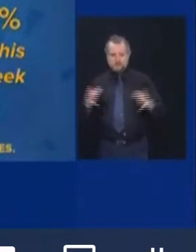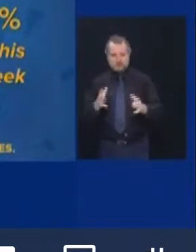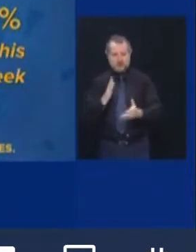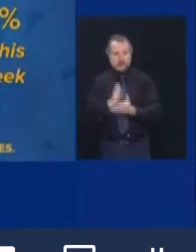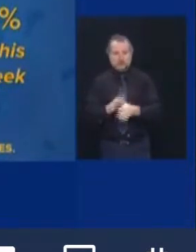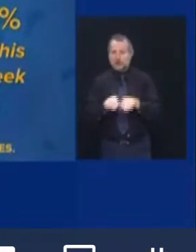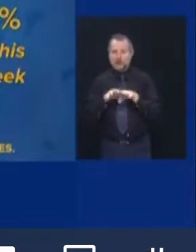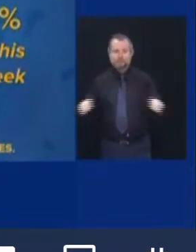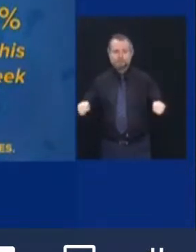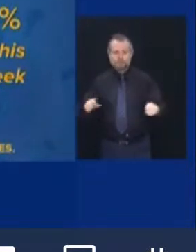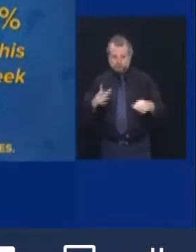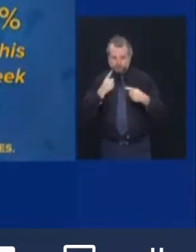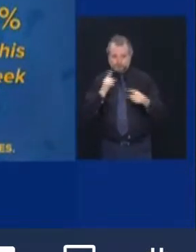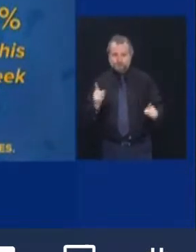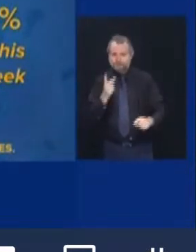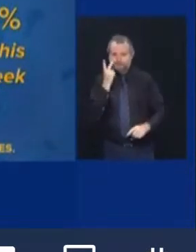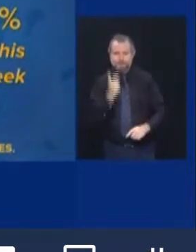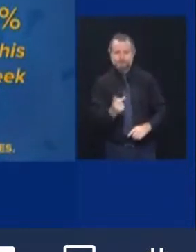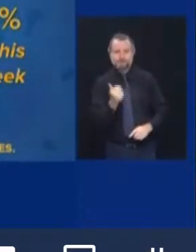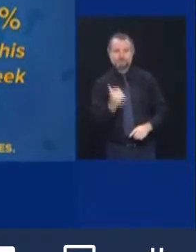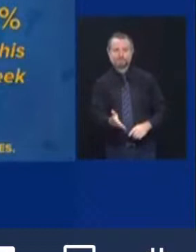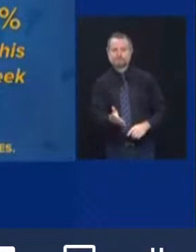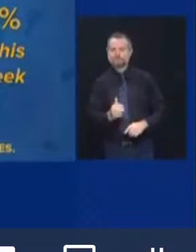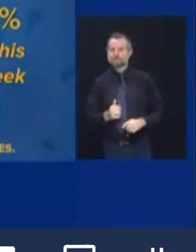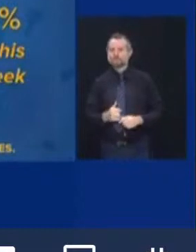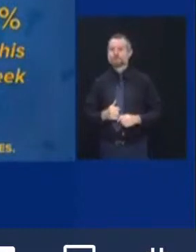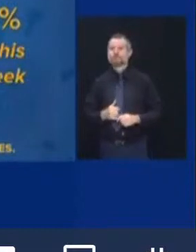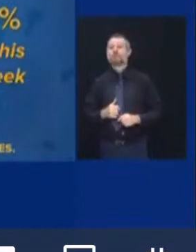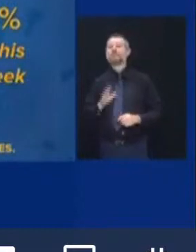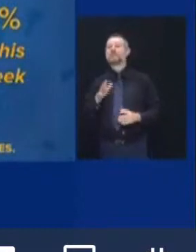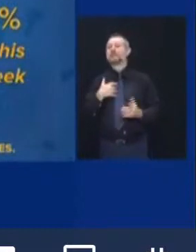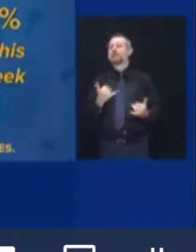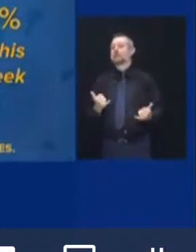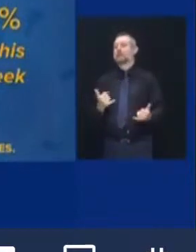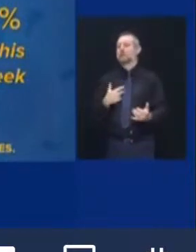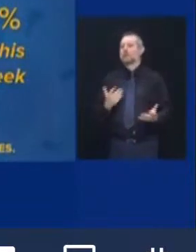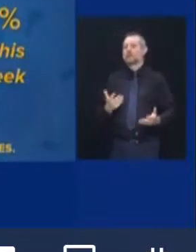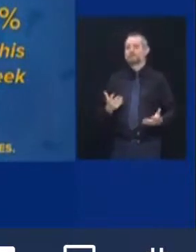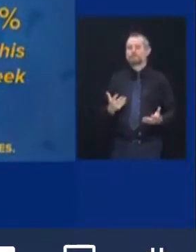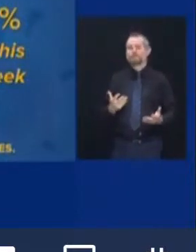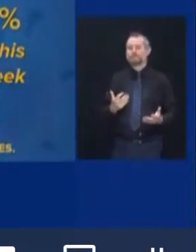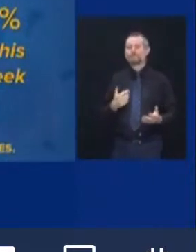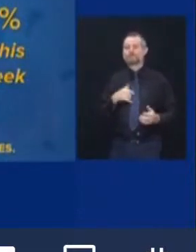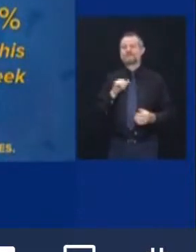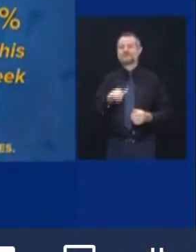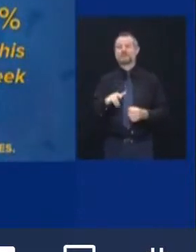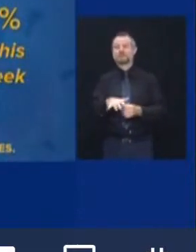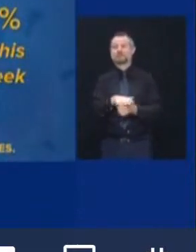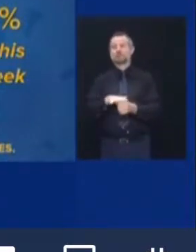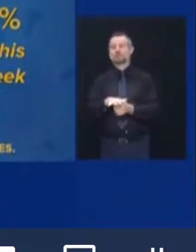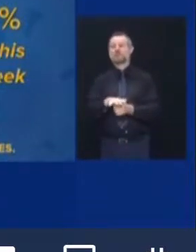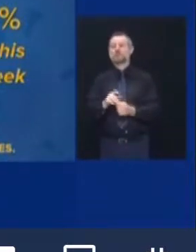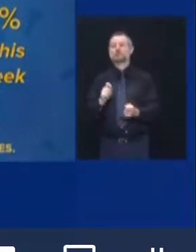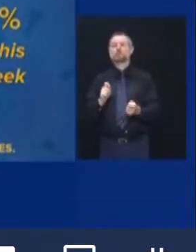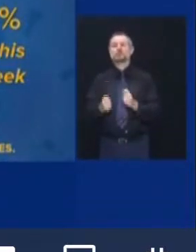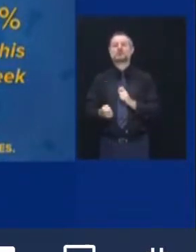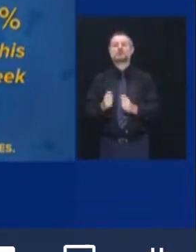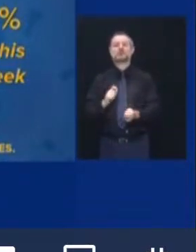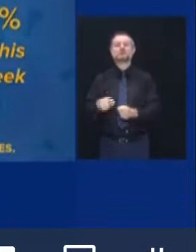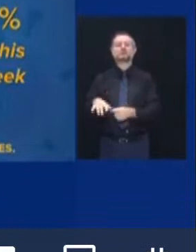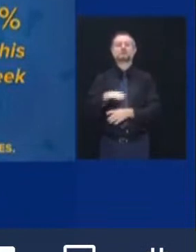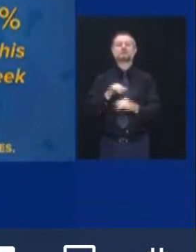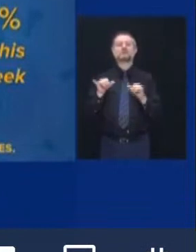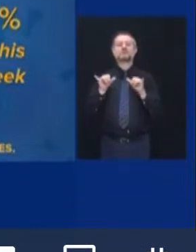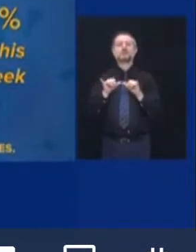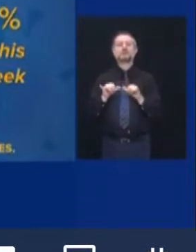works. Also, you can now move the zone, reshape the zone, take